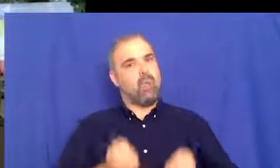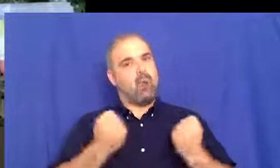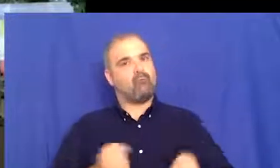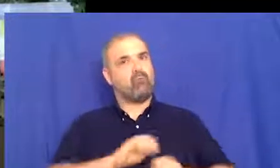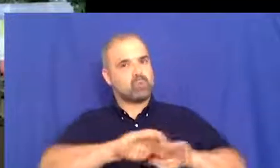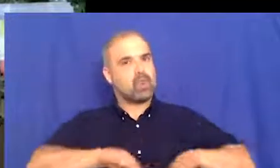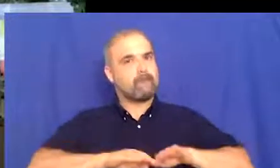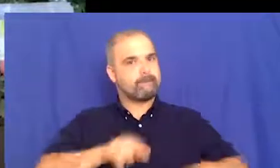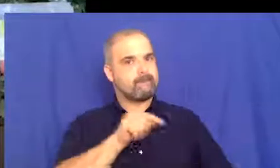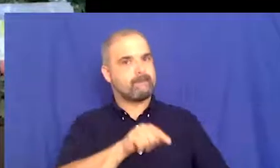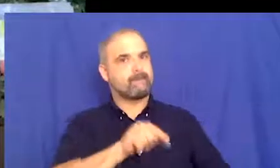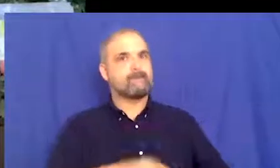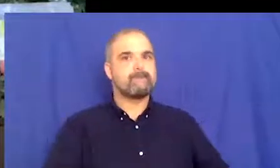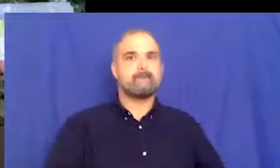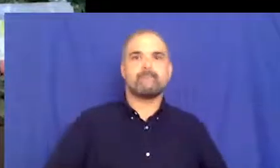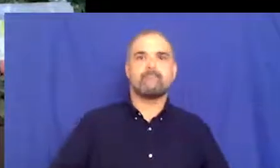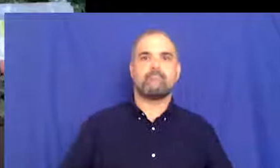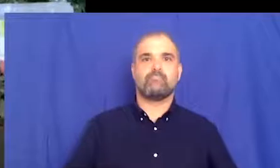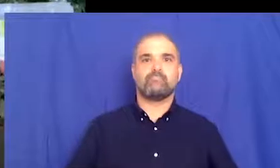powerful swimmers.